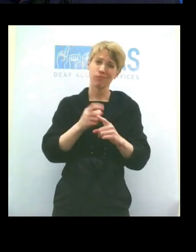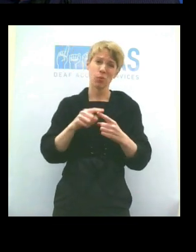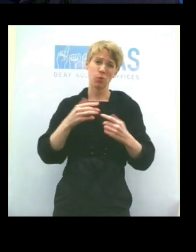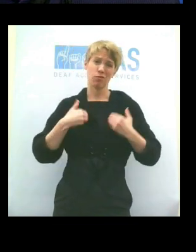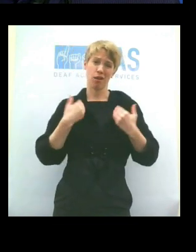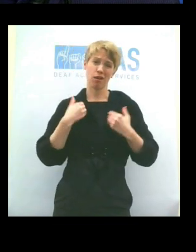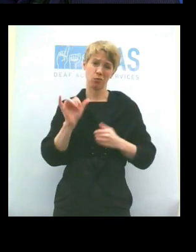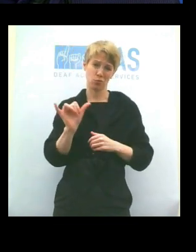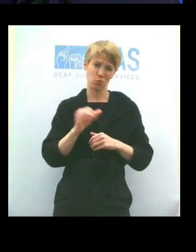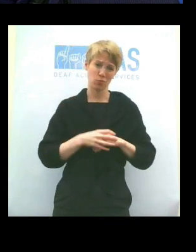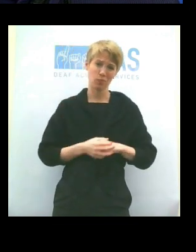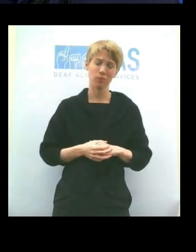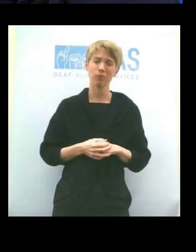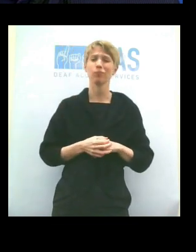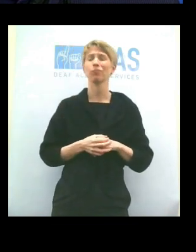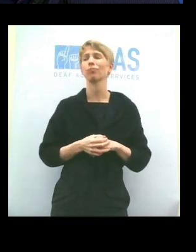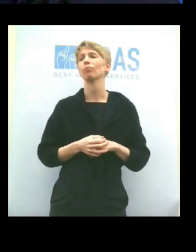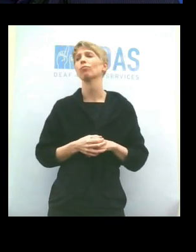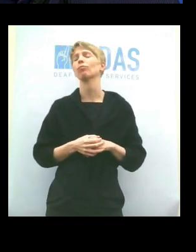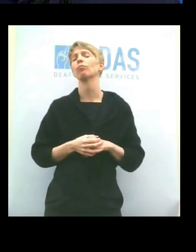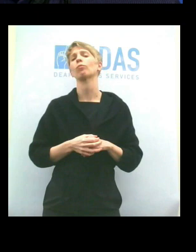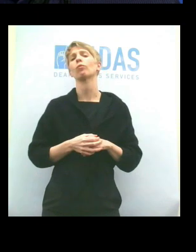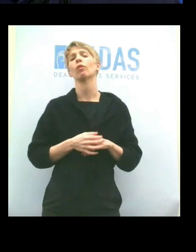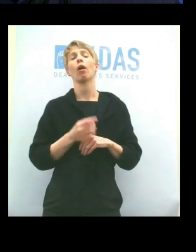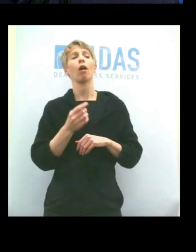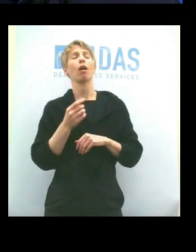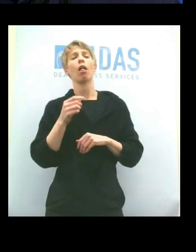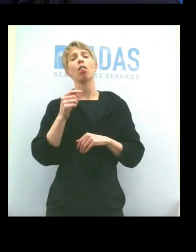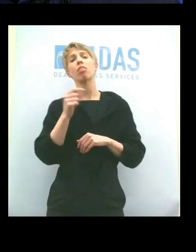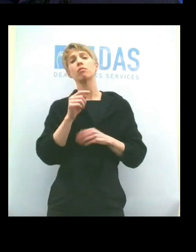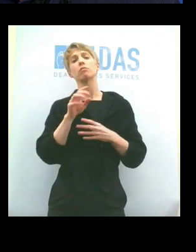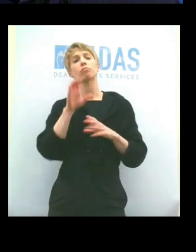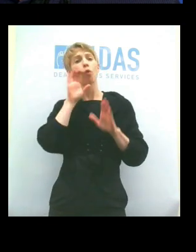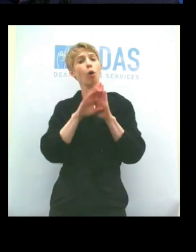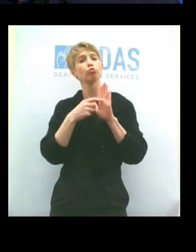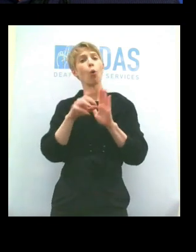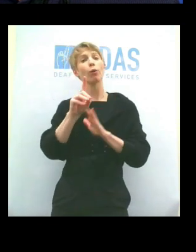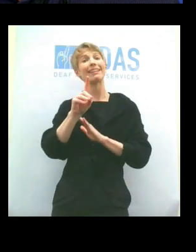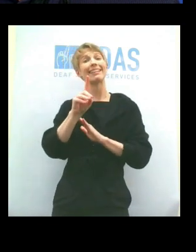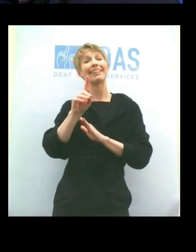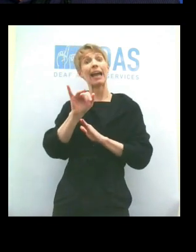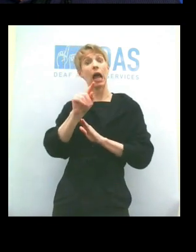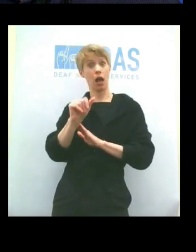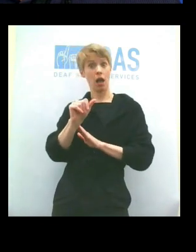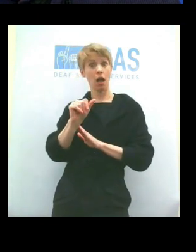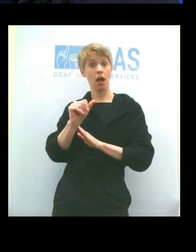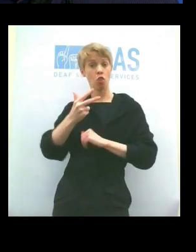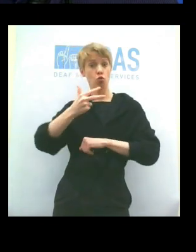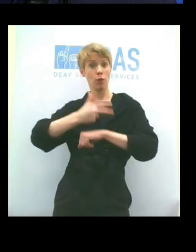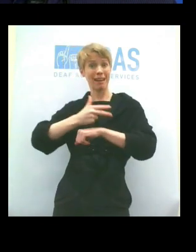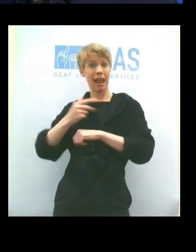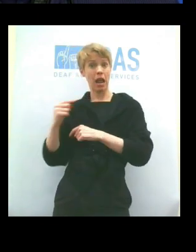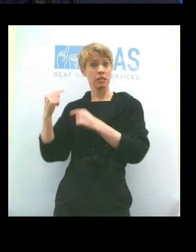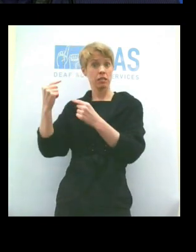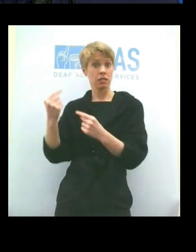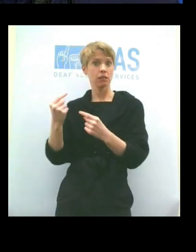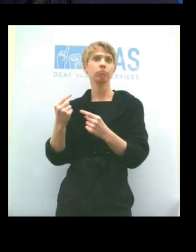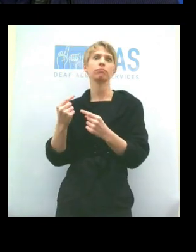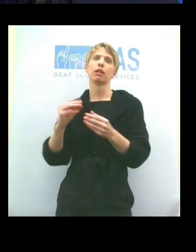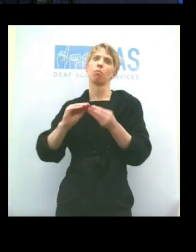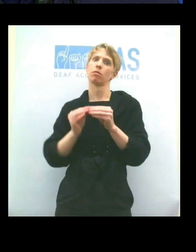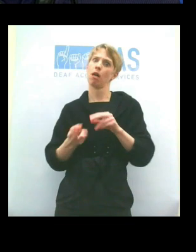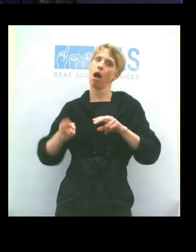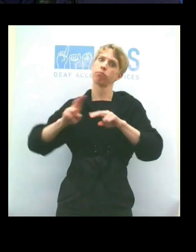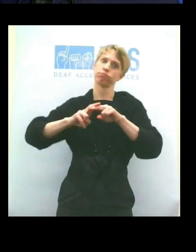that this data would be 3-day increase. Remember, we had a 3-day increase for Erie County. We're seeing